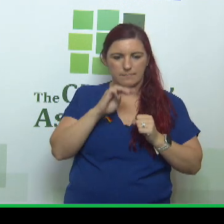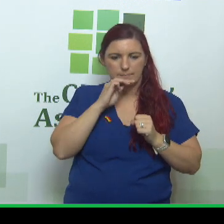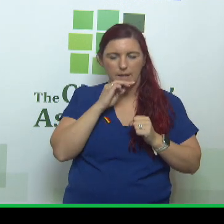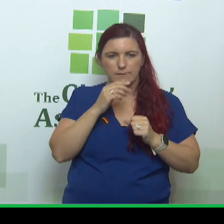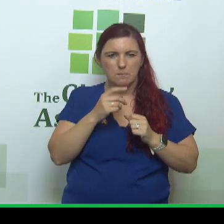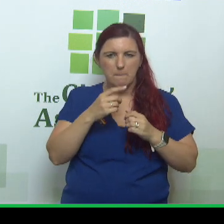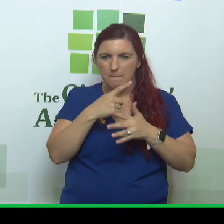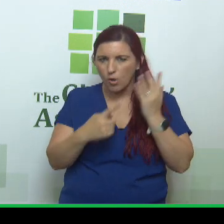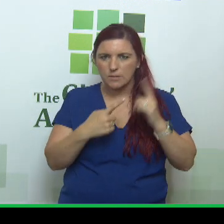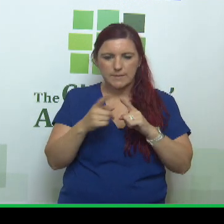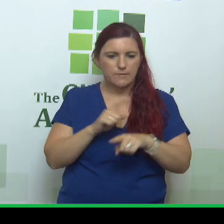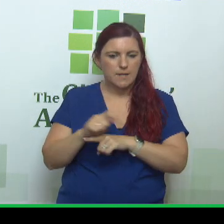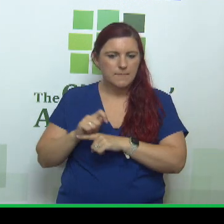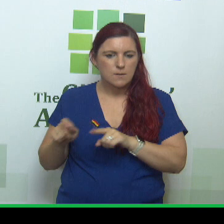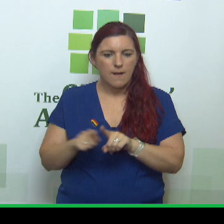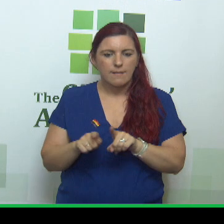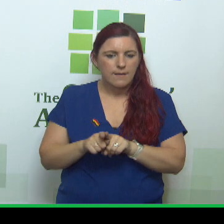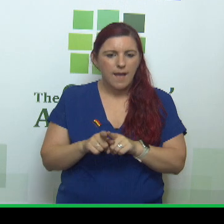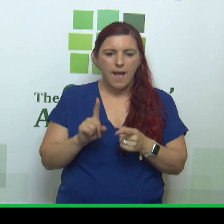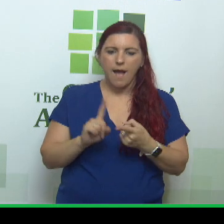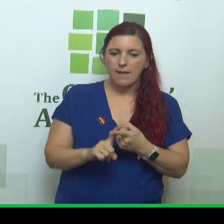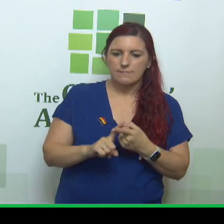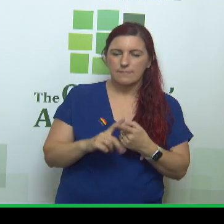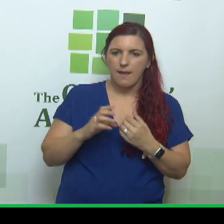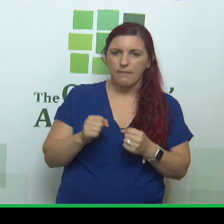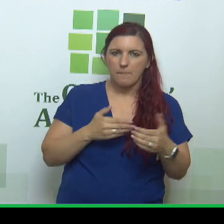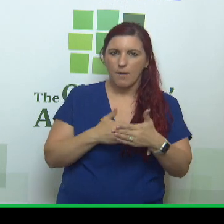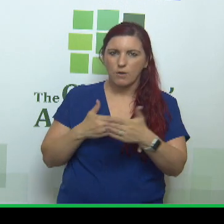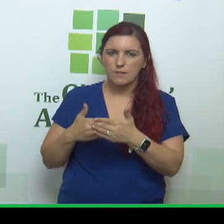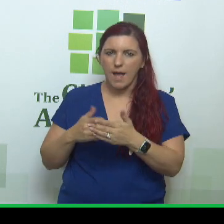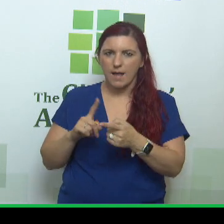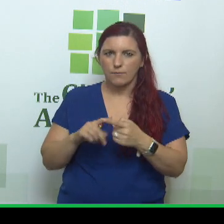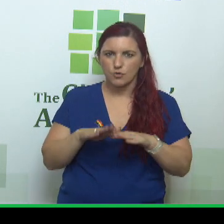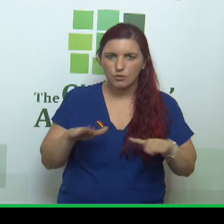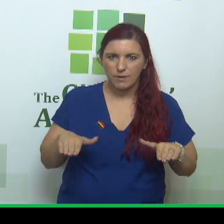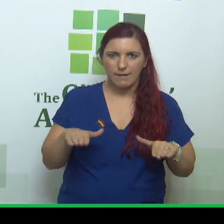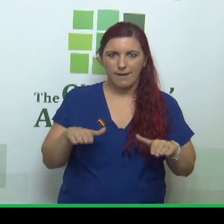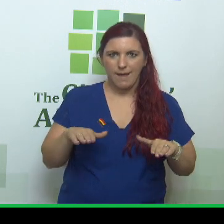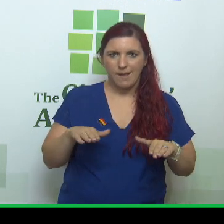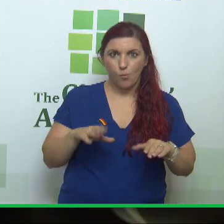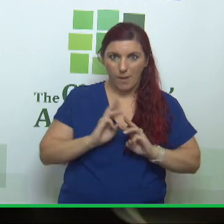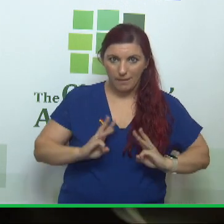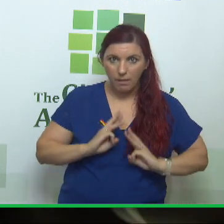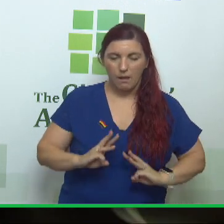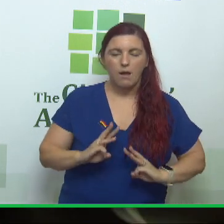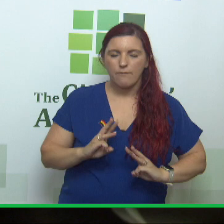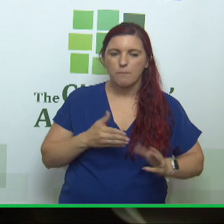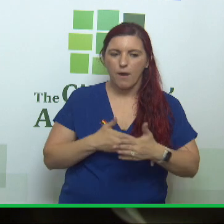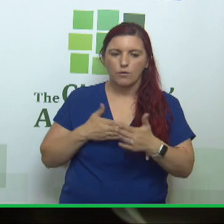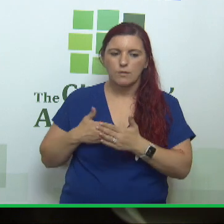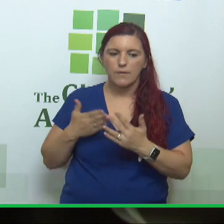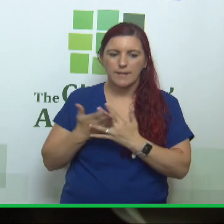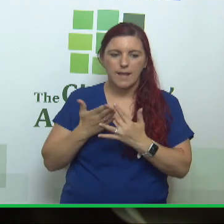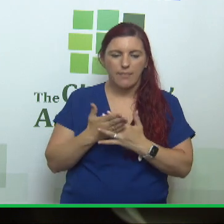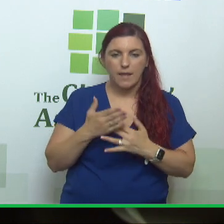been evidenced, women often experience distinct barriers to addiction treatment, and often that delays